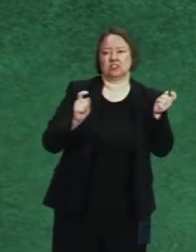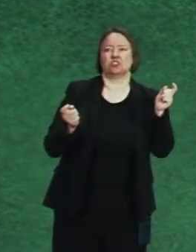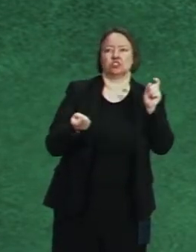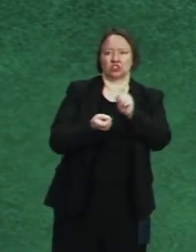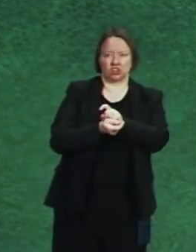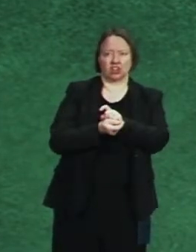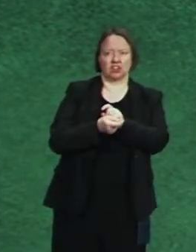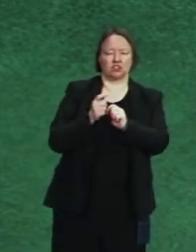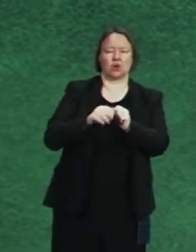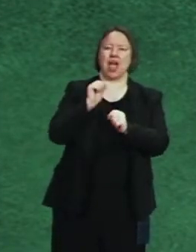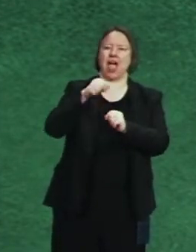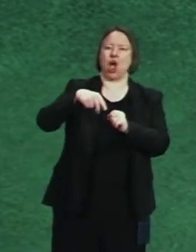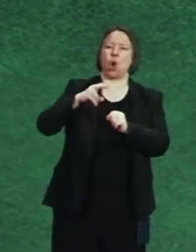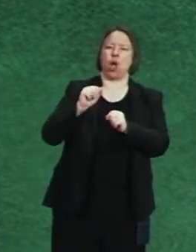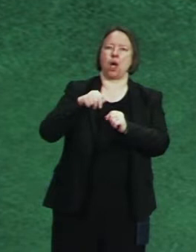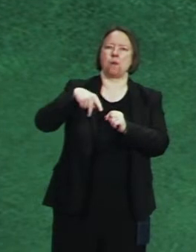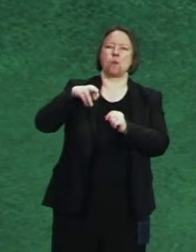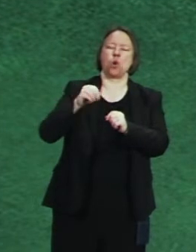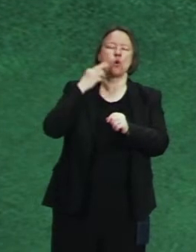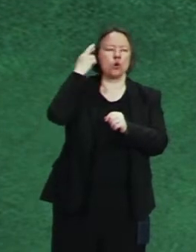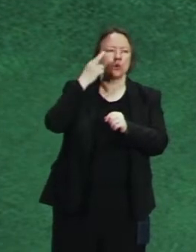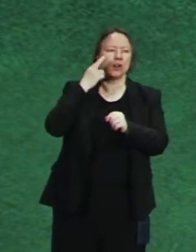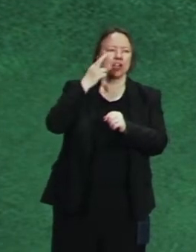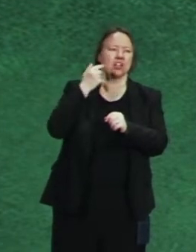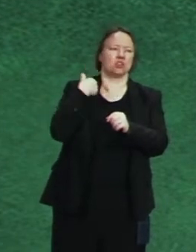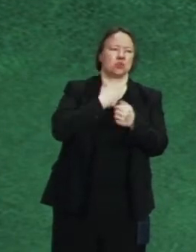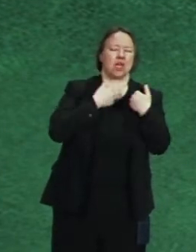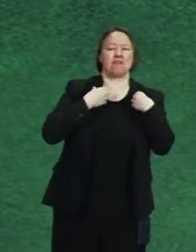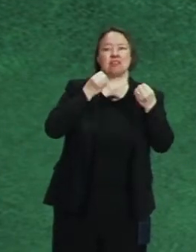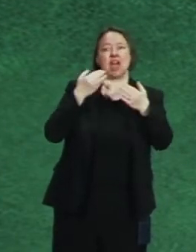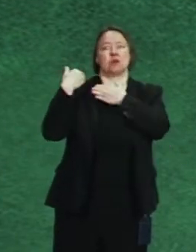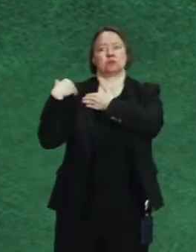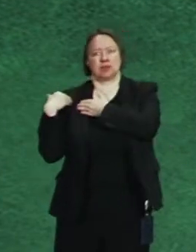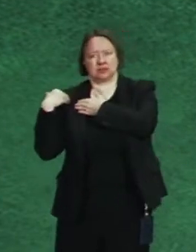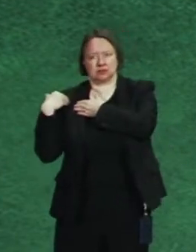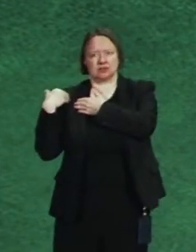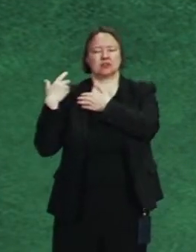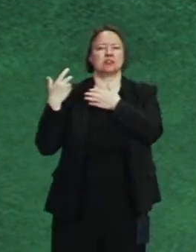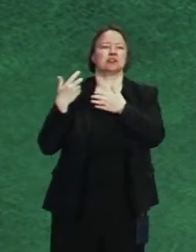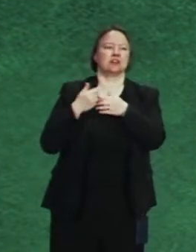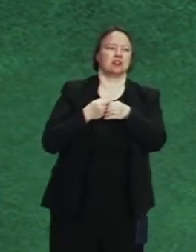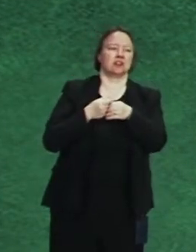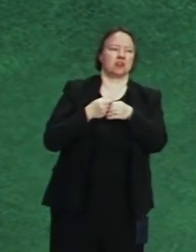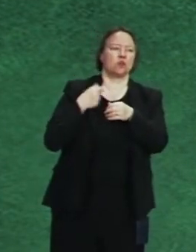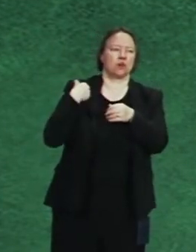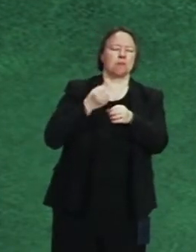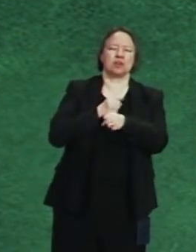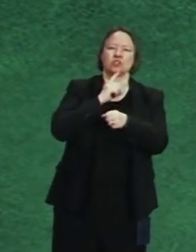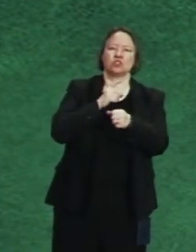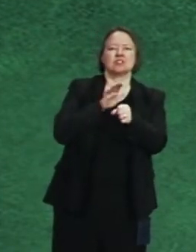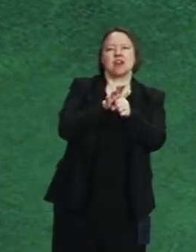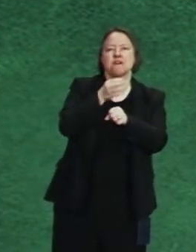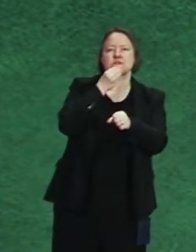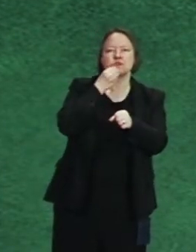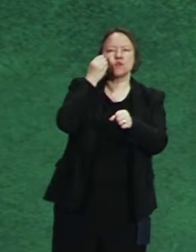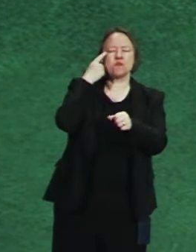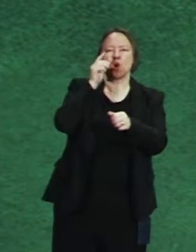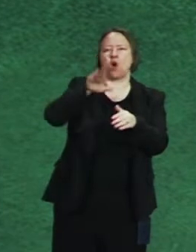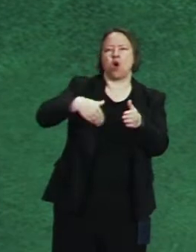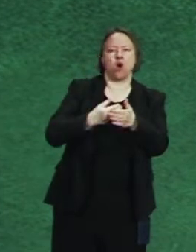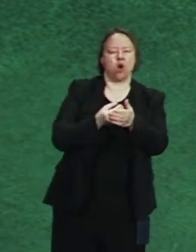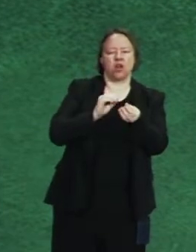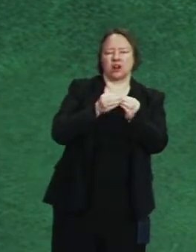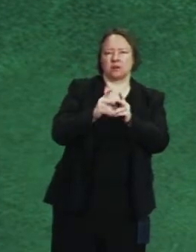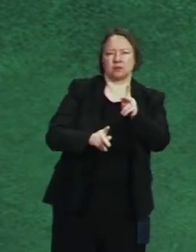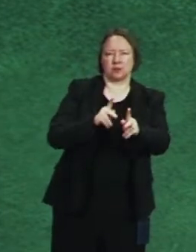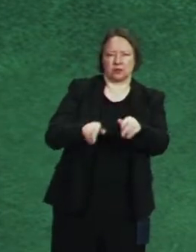at Team AquaPro, we realize we have a responsibility to ensure that there is enough food for a growing population and